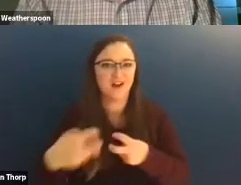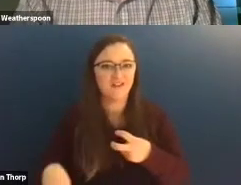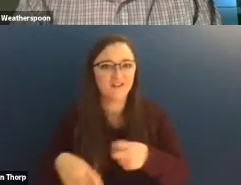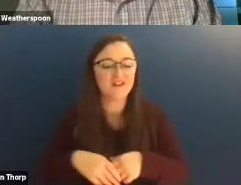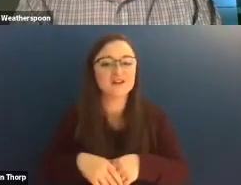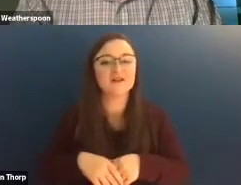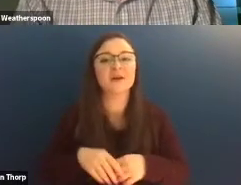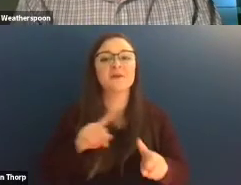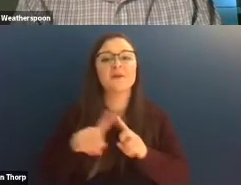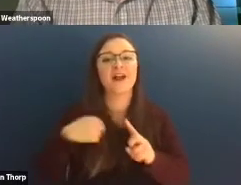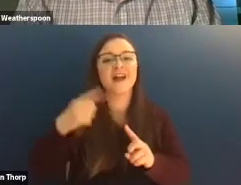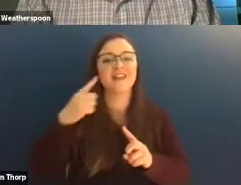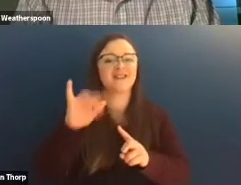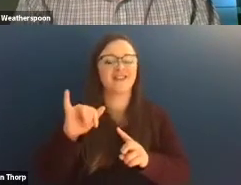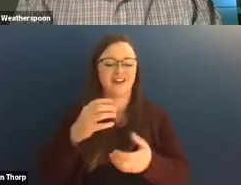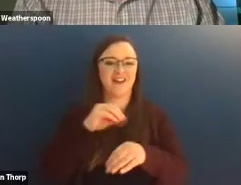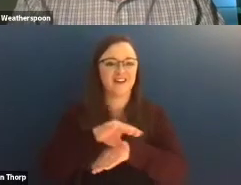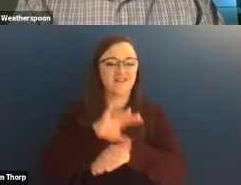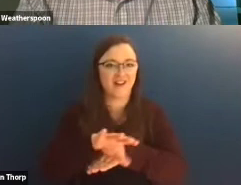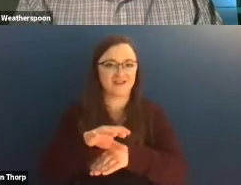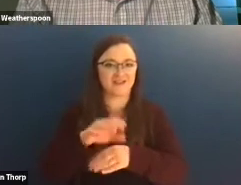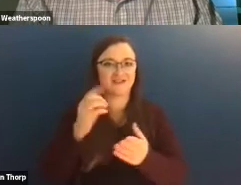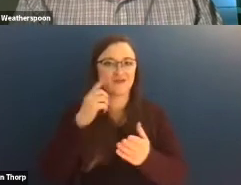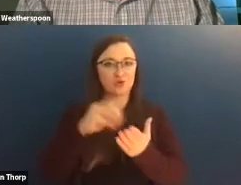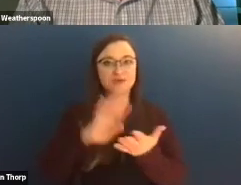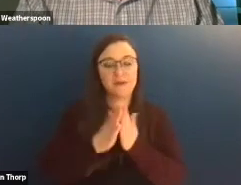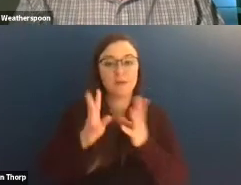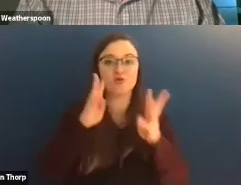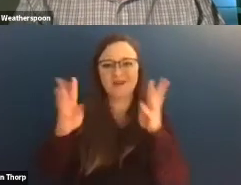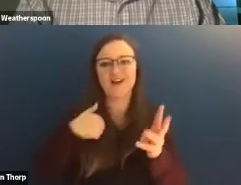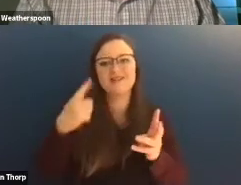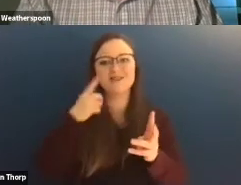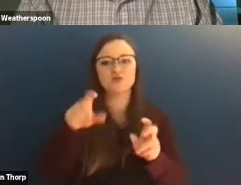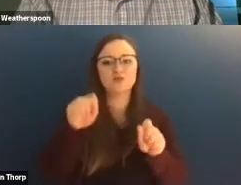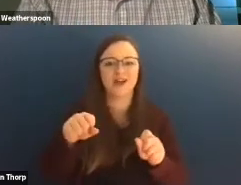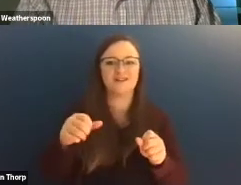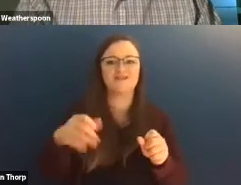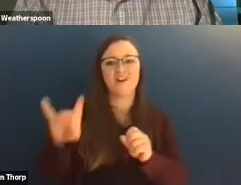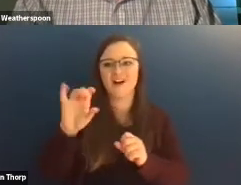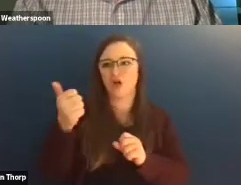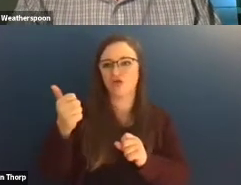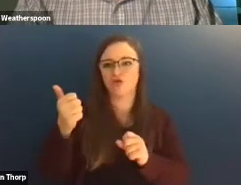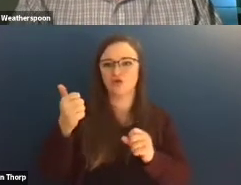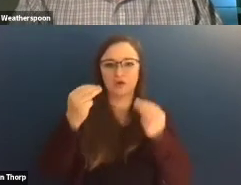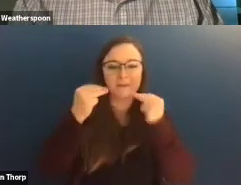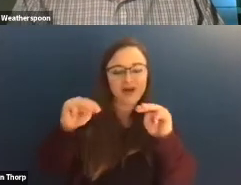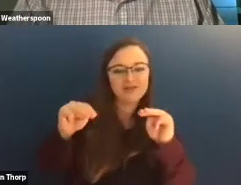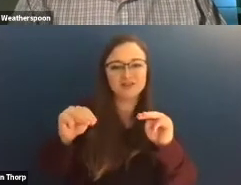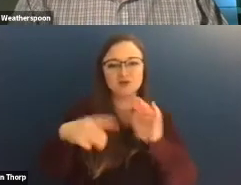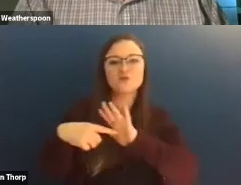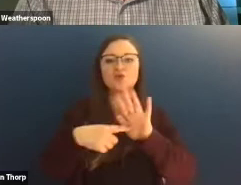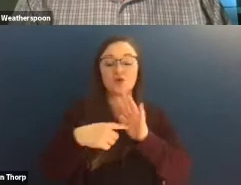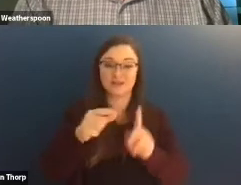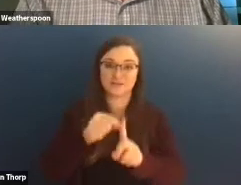think the advice of being creative, I mean, I think there's lots of other ways to show, and especially during this pandemic, that, you know, I